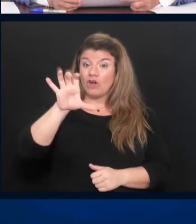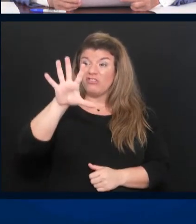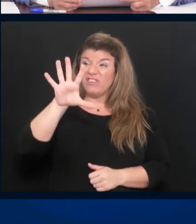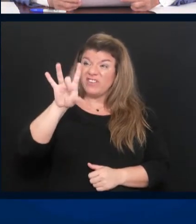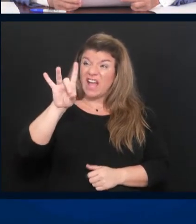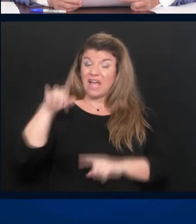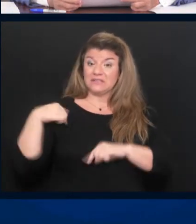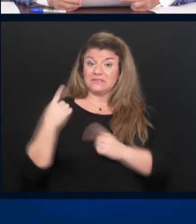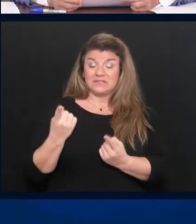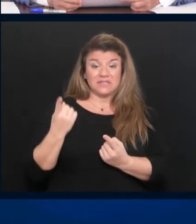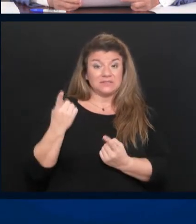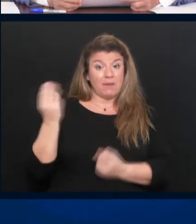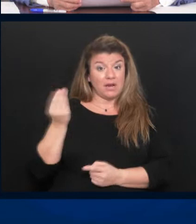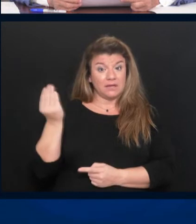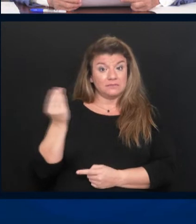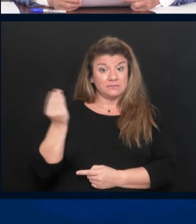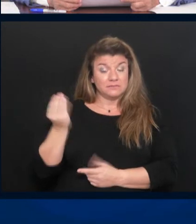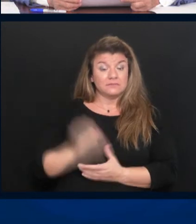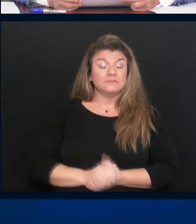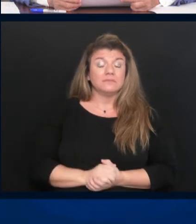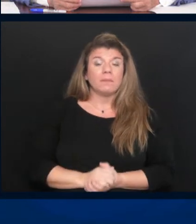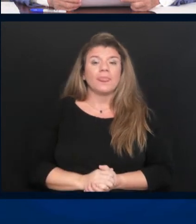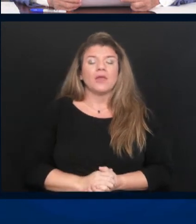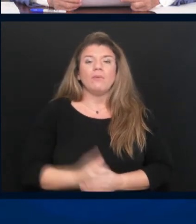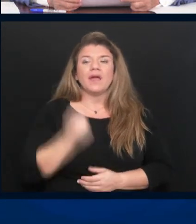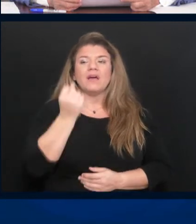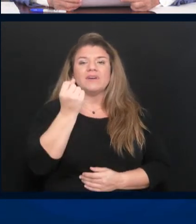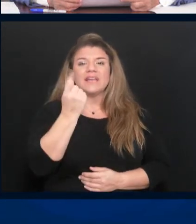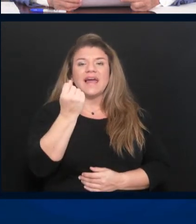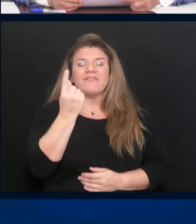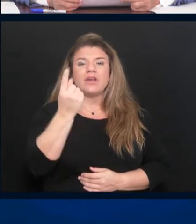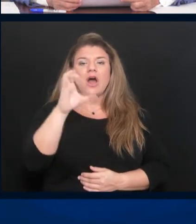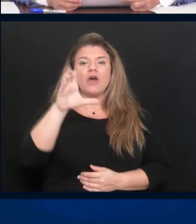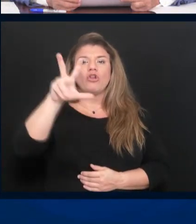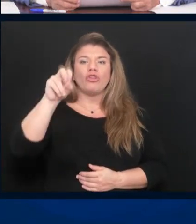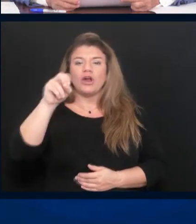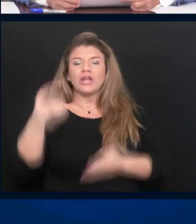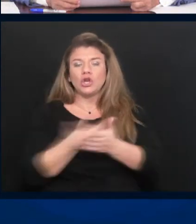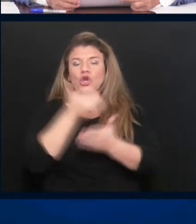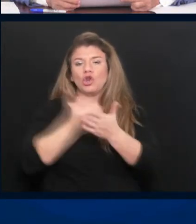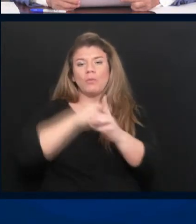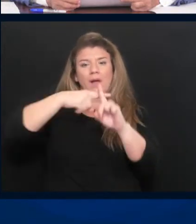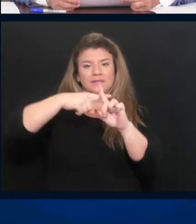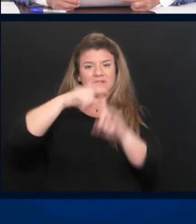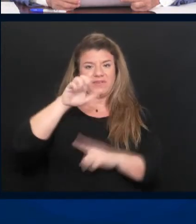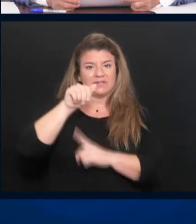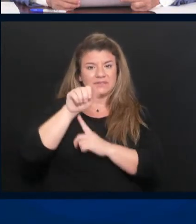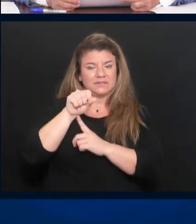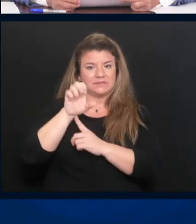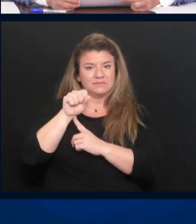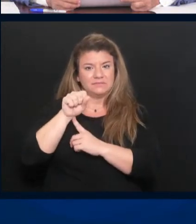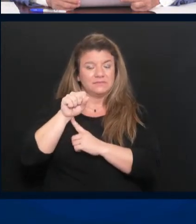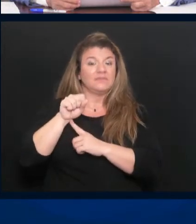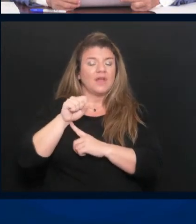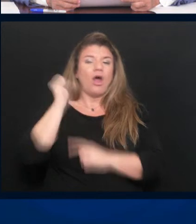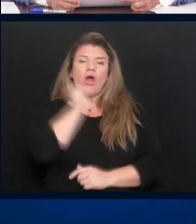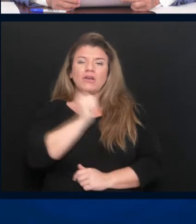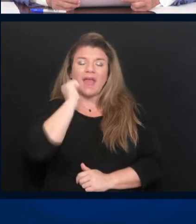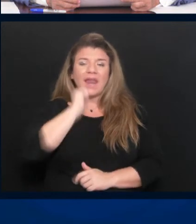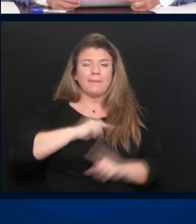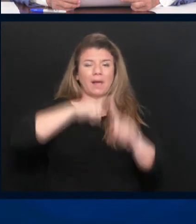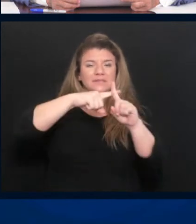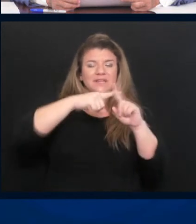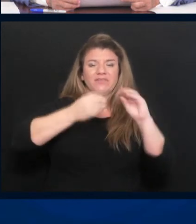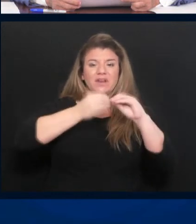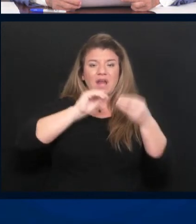since my last briefing. We have 1,130 new positive cases. Our daily positivity